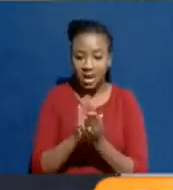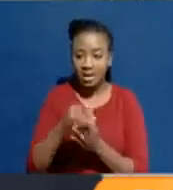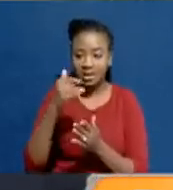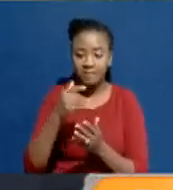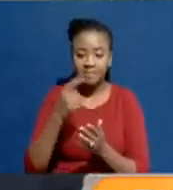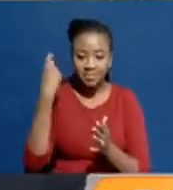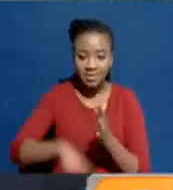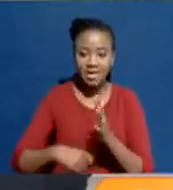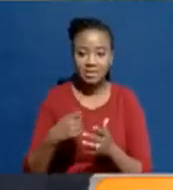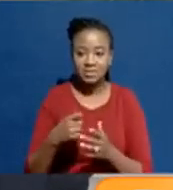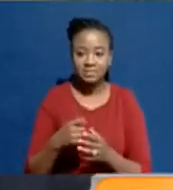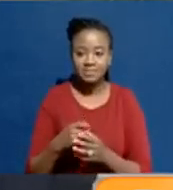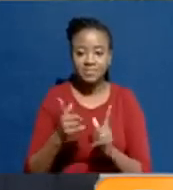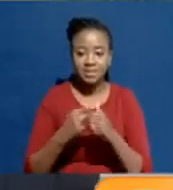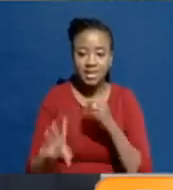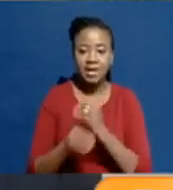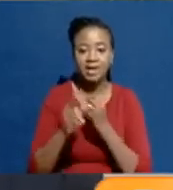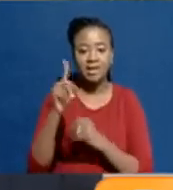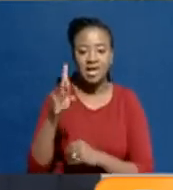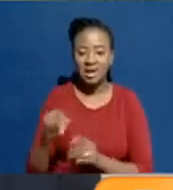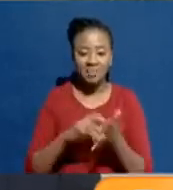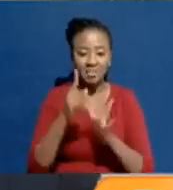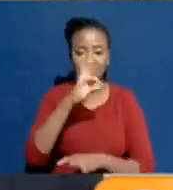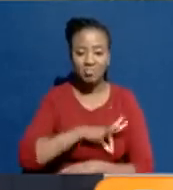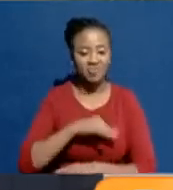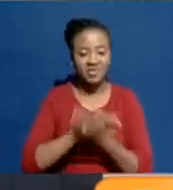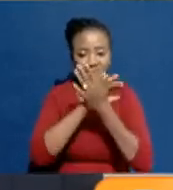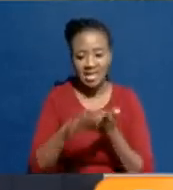talk even unapata gava. Ha! You are dead. So answering your question,